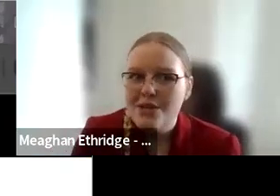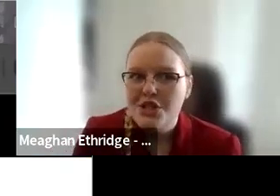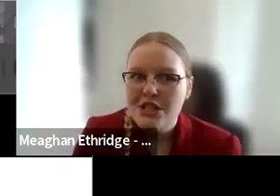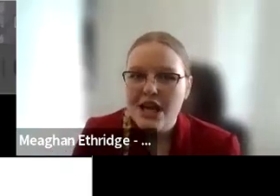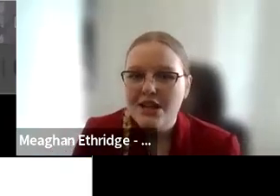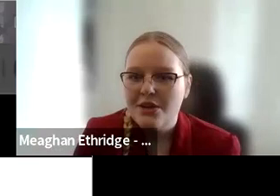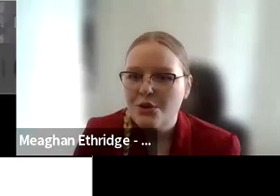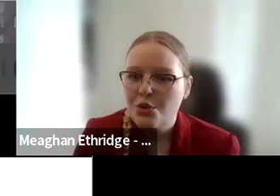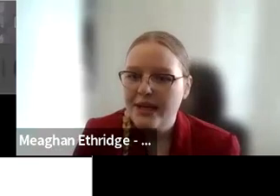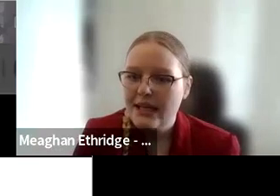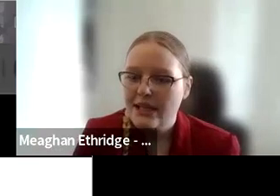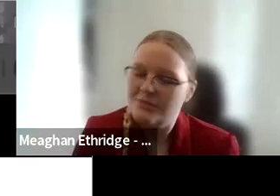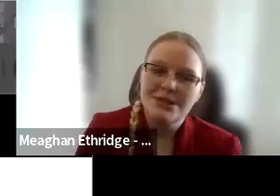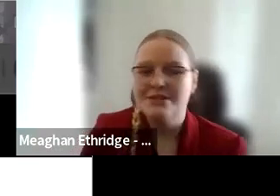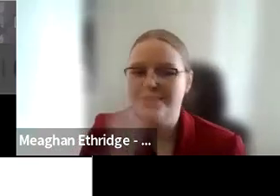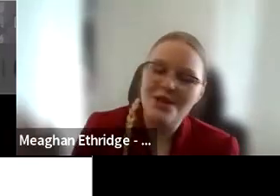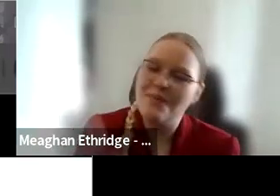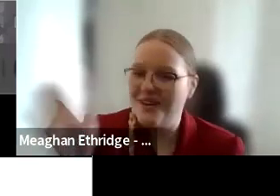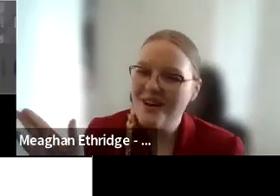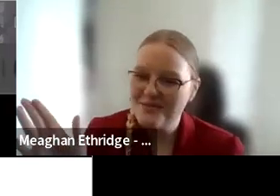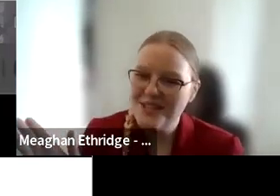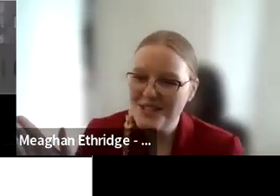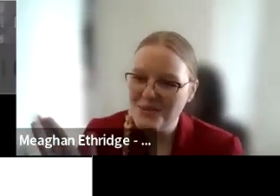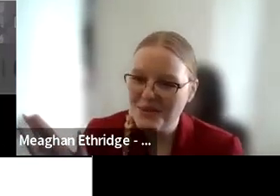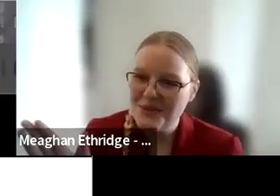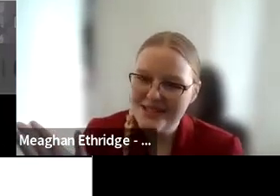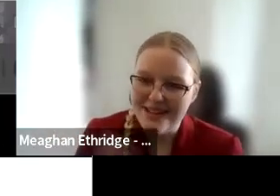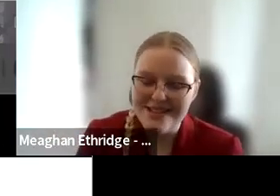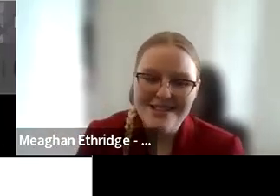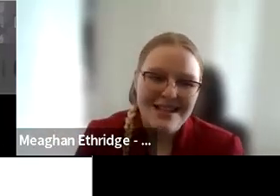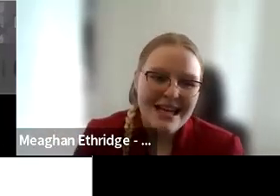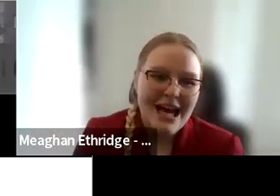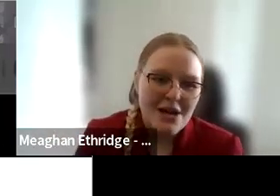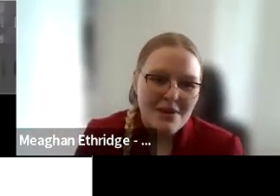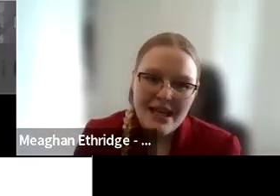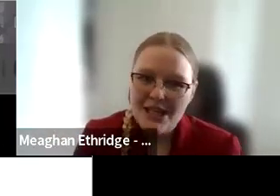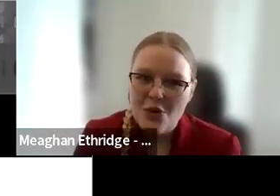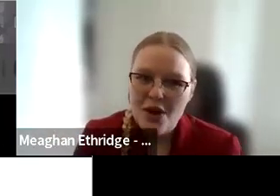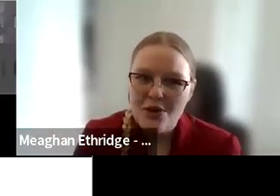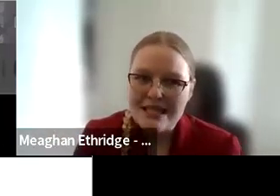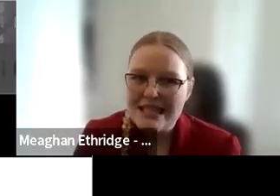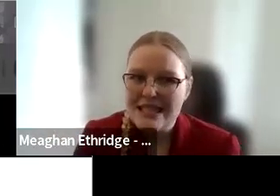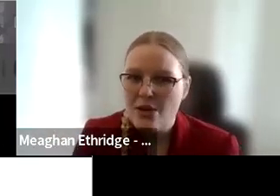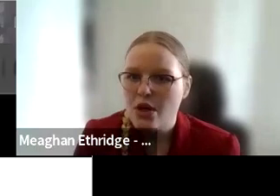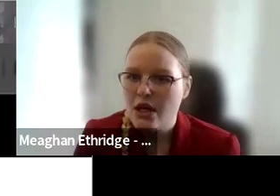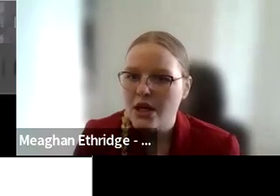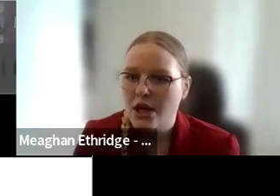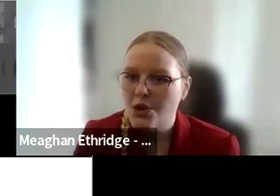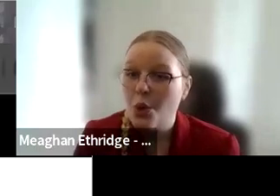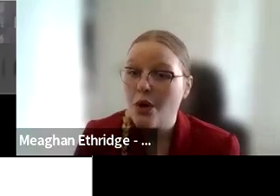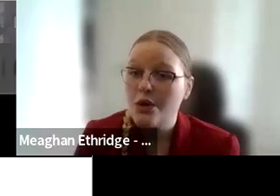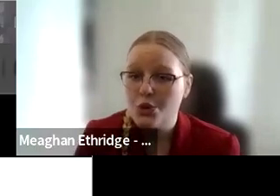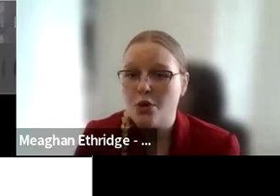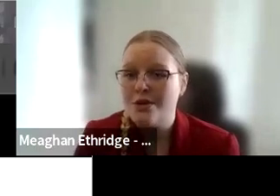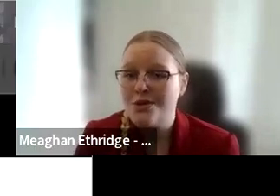So that was just a little quick summary of what 211 does. But we always like to say we're